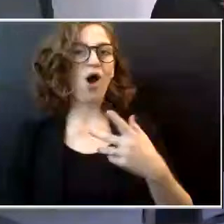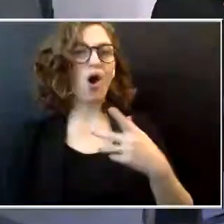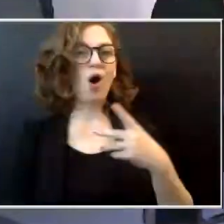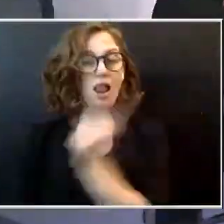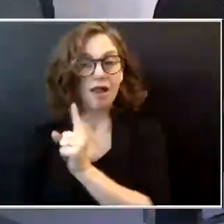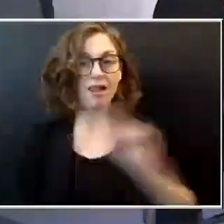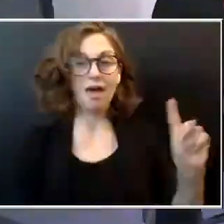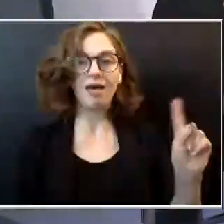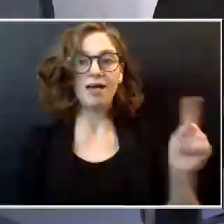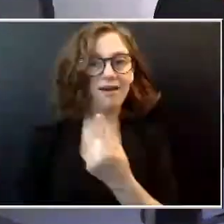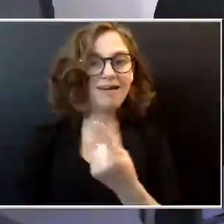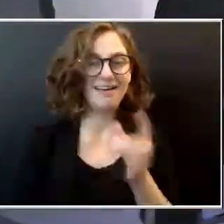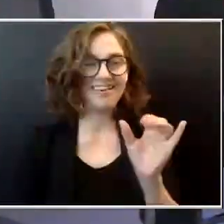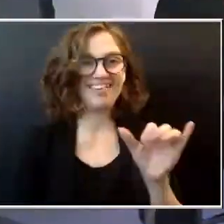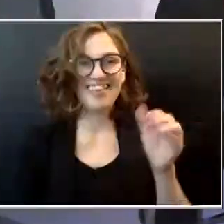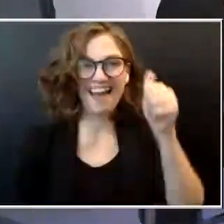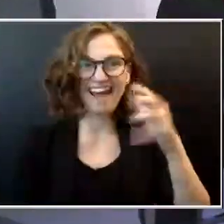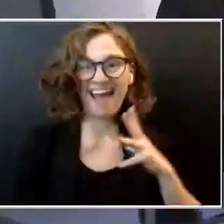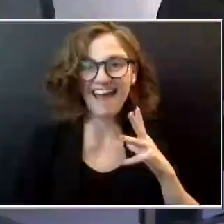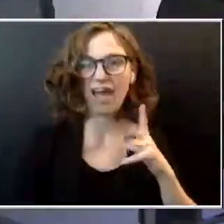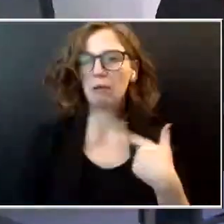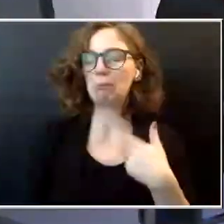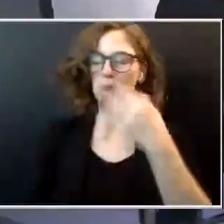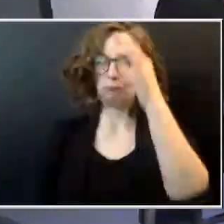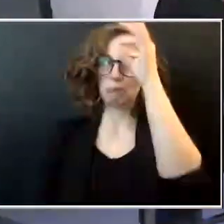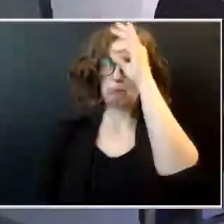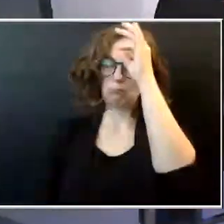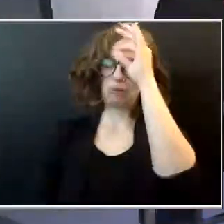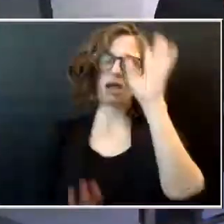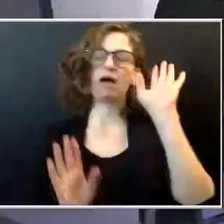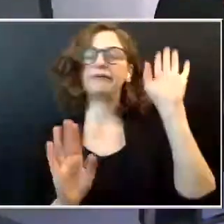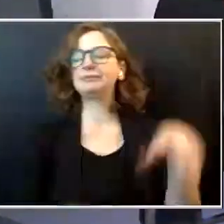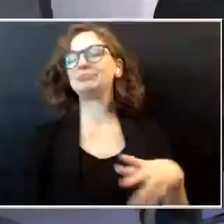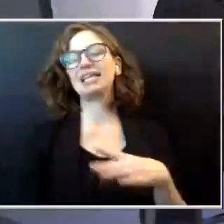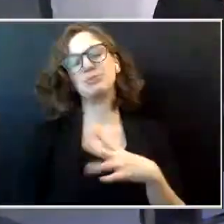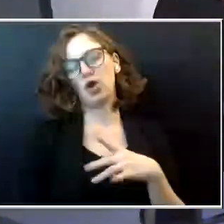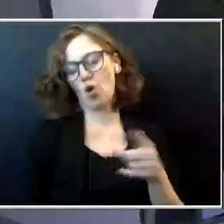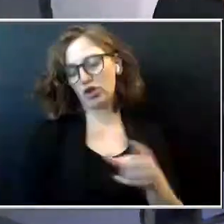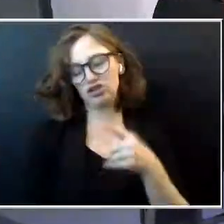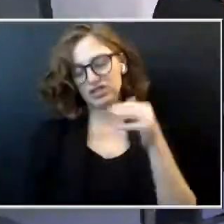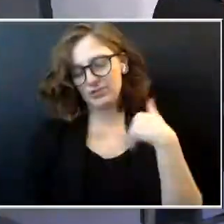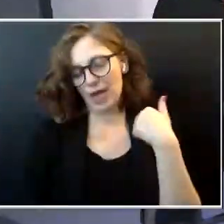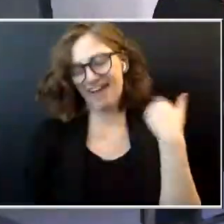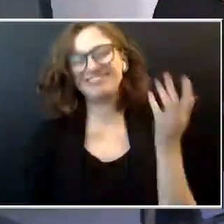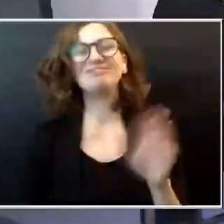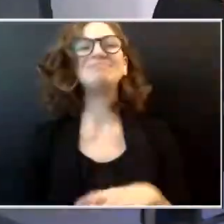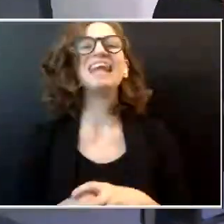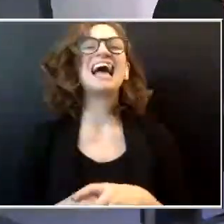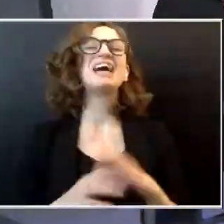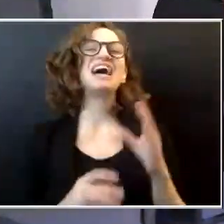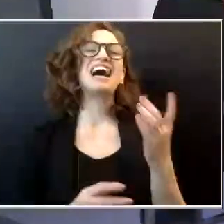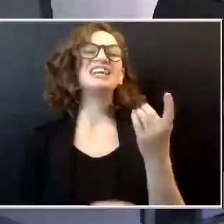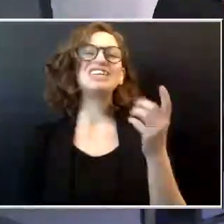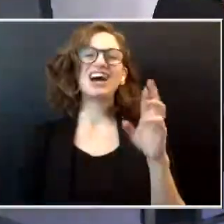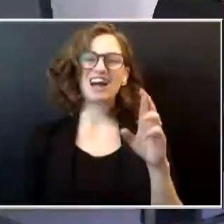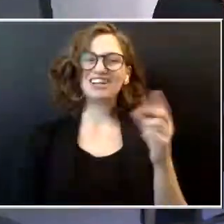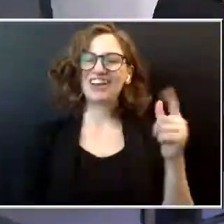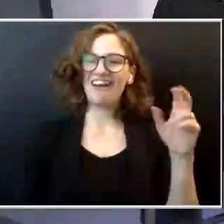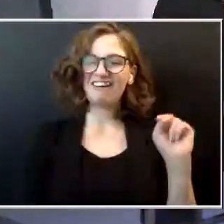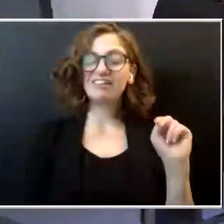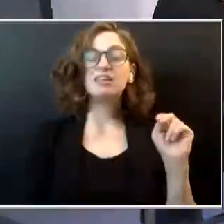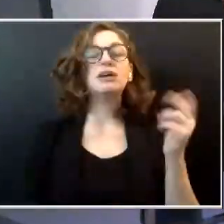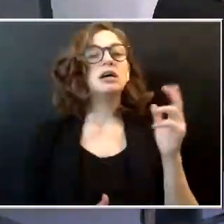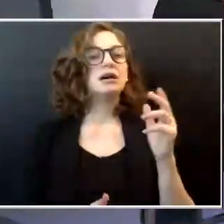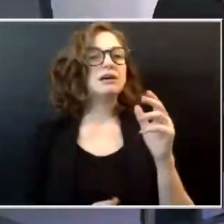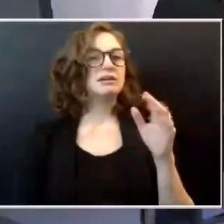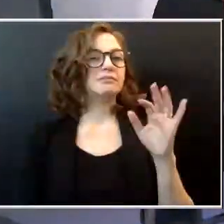about. It's pretty cool. You're just too young. But Dr. Gahn, it's not just about schedule and convenience. Could flash be able to cause